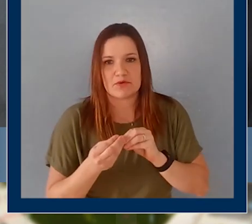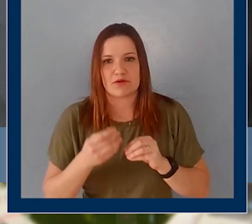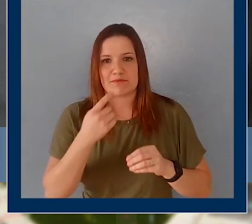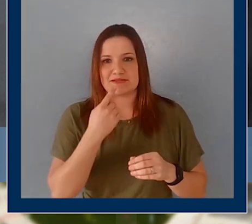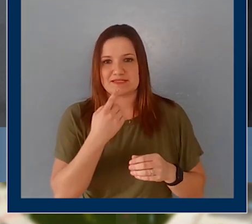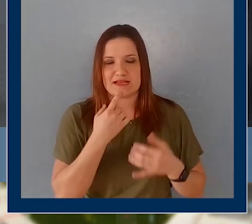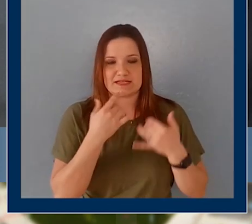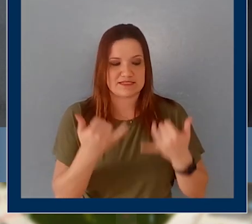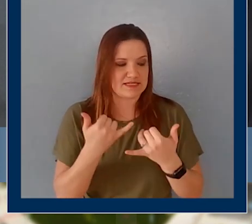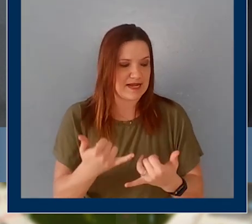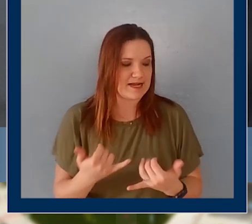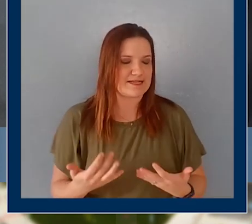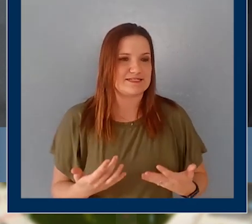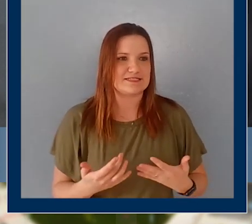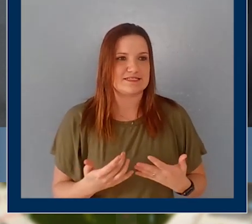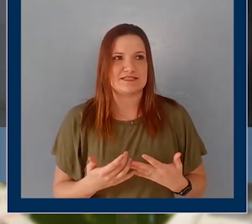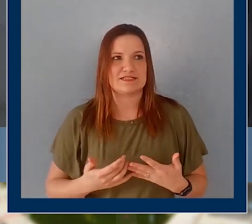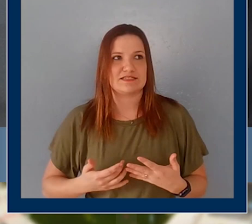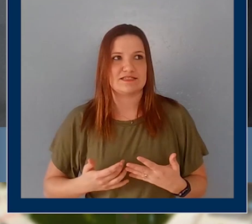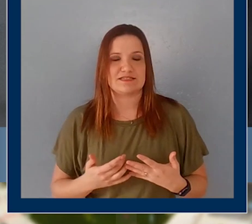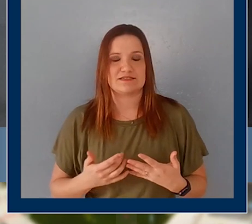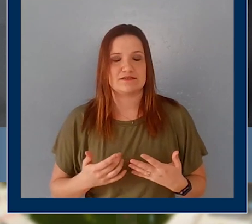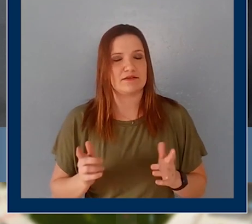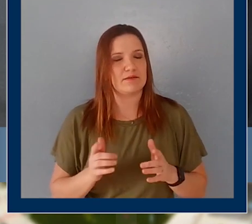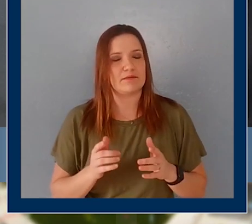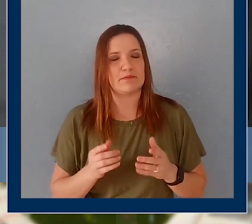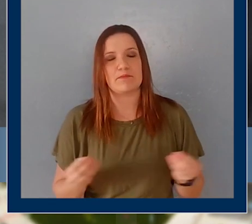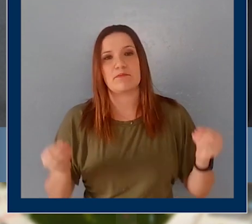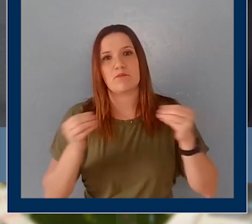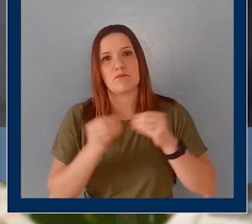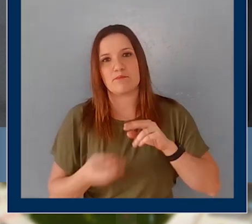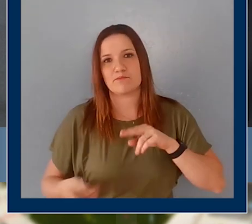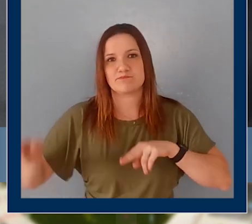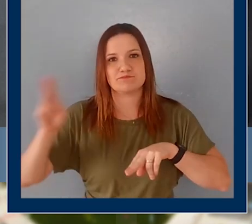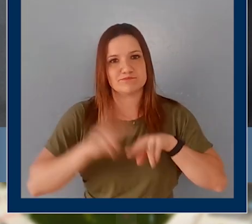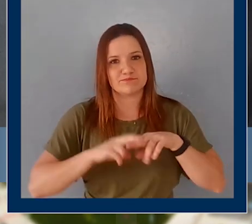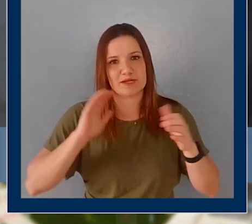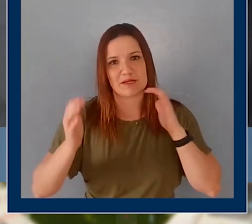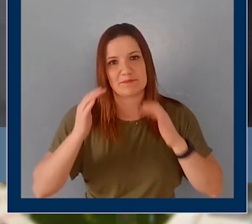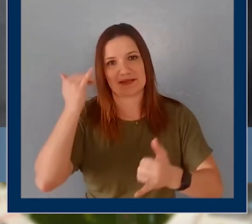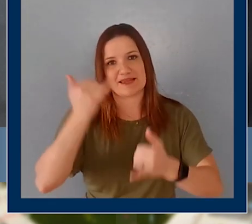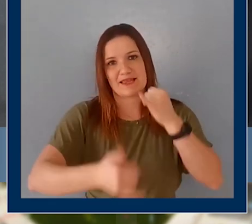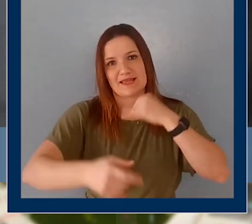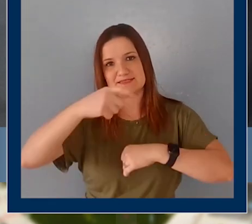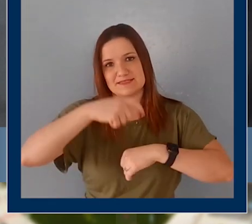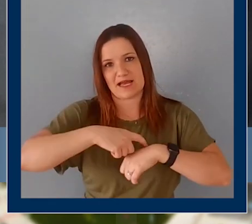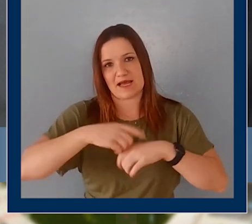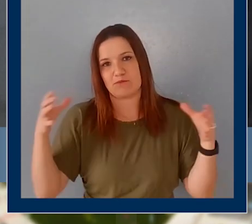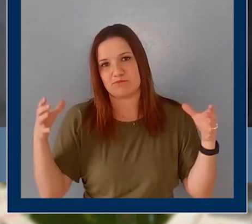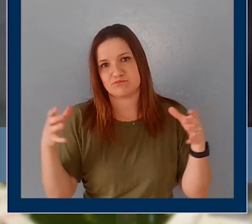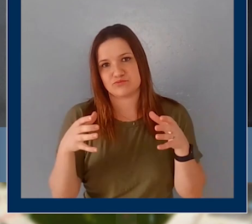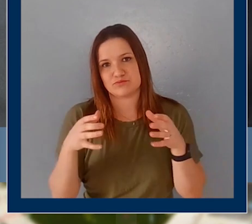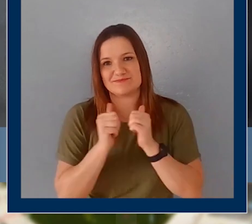because so many others are so less fortunate, and that we'll talk a lot about that today. But